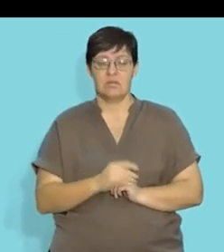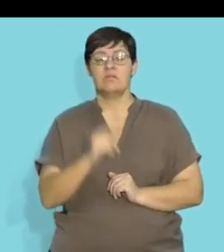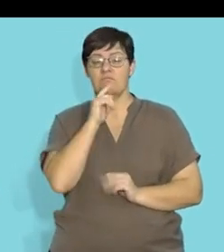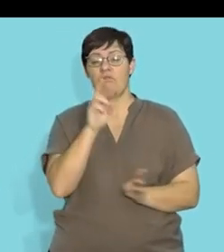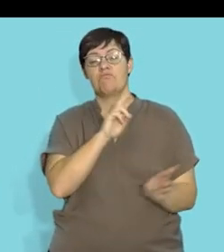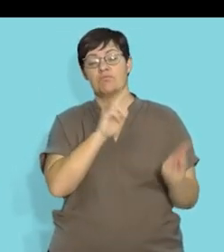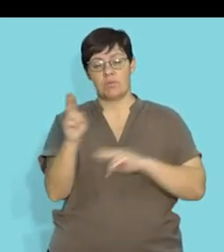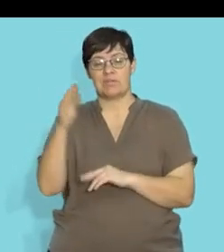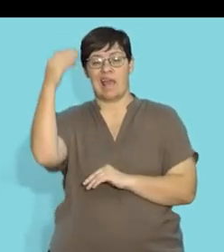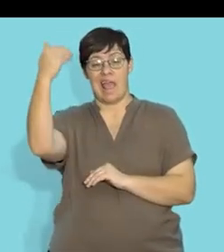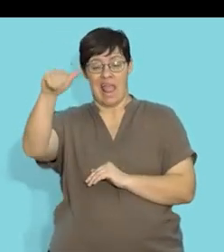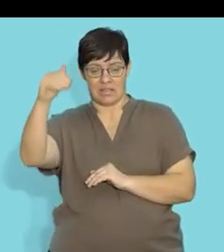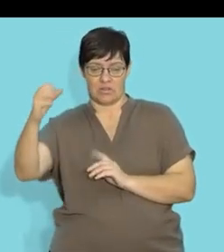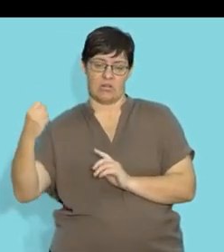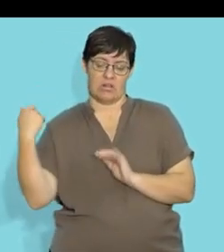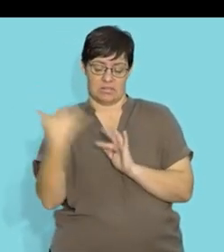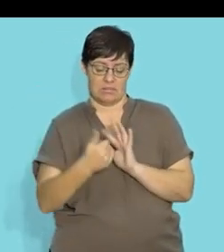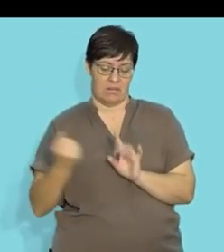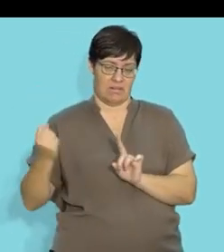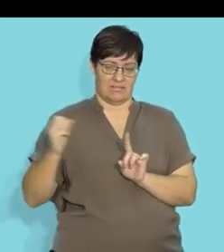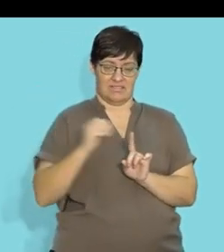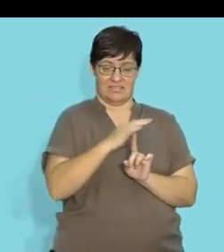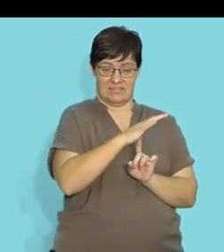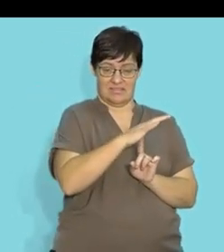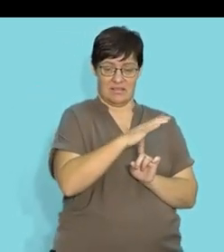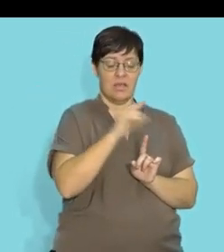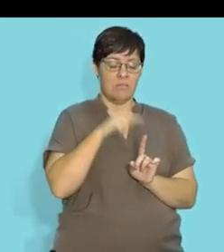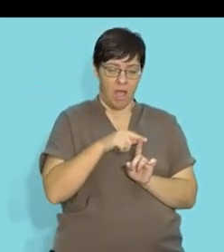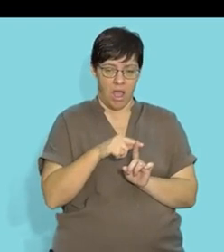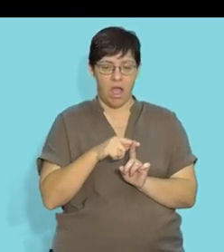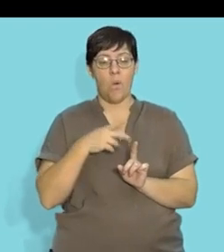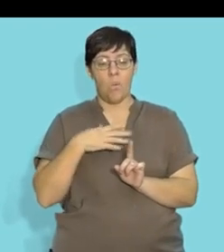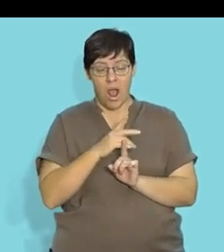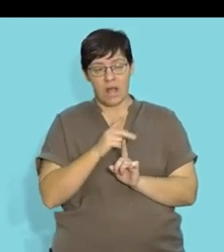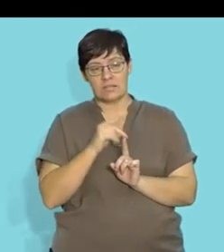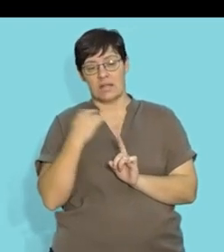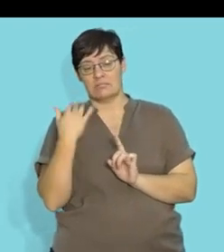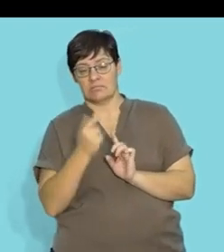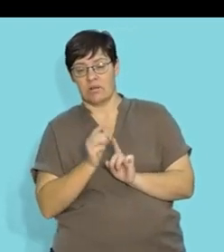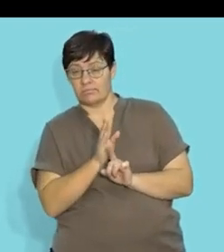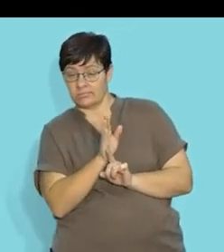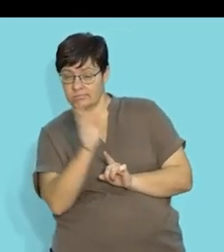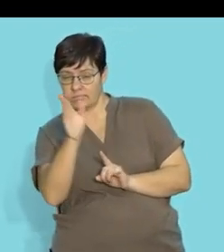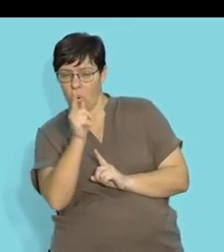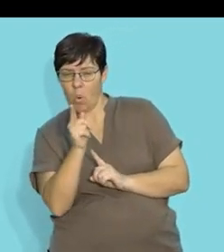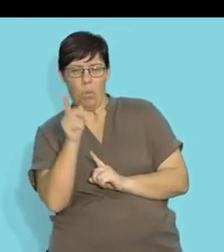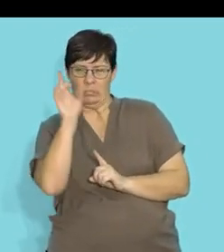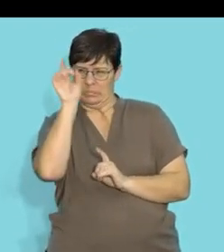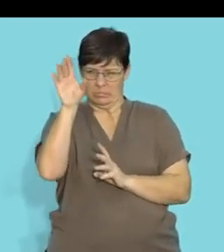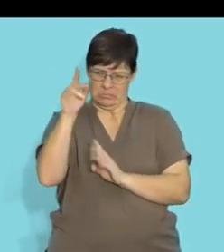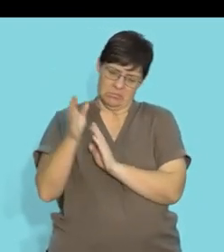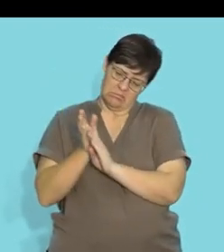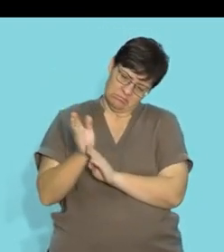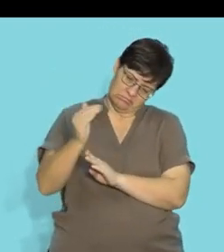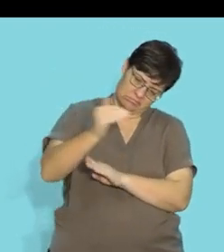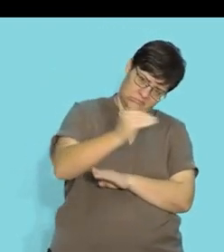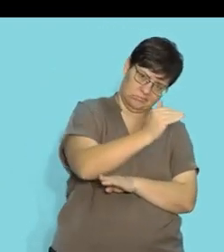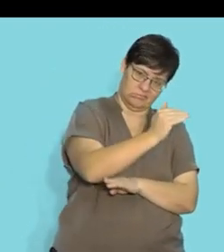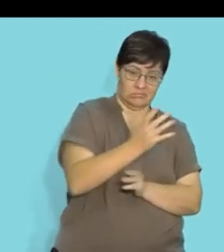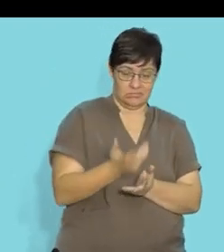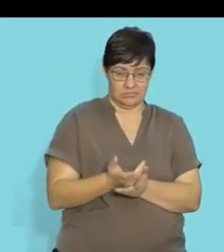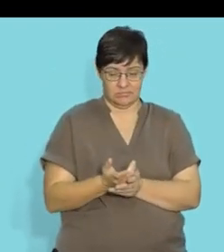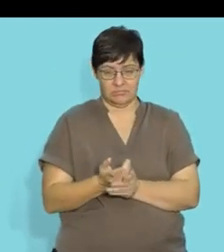an external stimulus causing a plant to grow towards or away from the stimulus. A